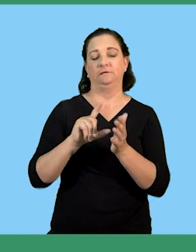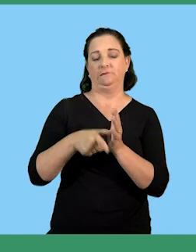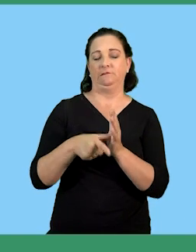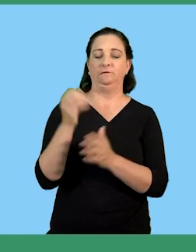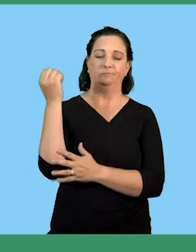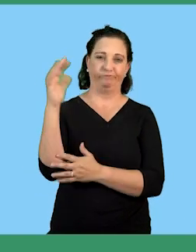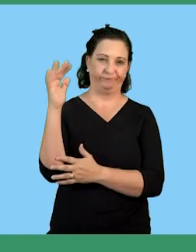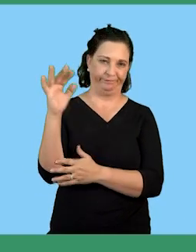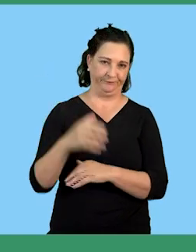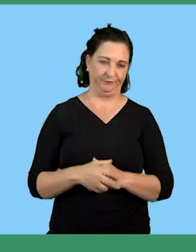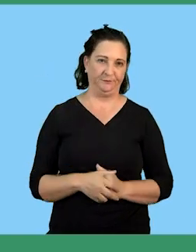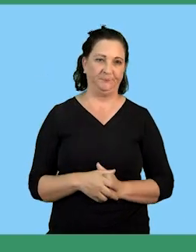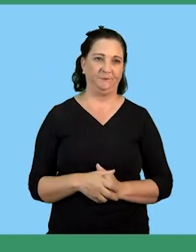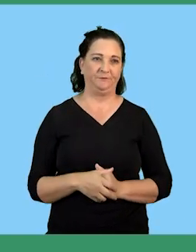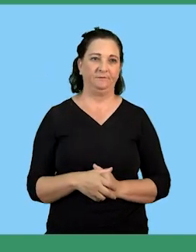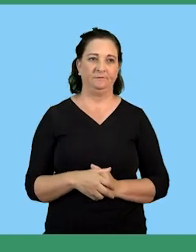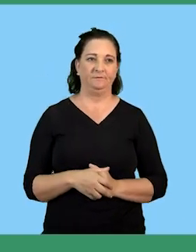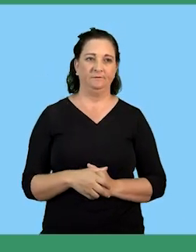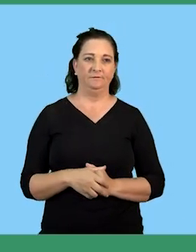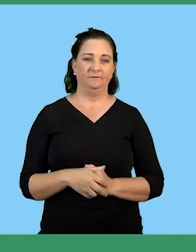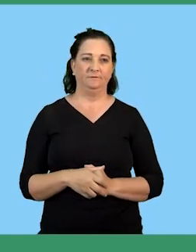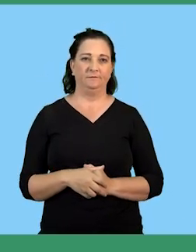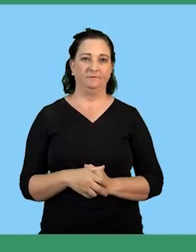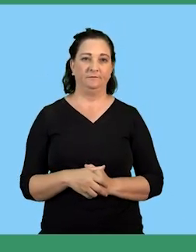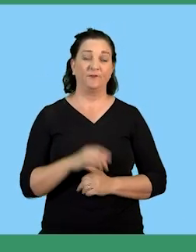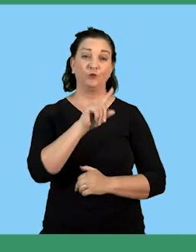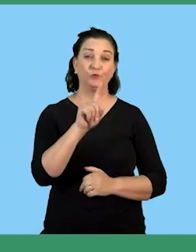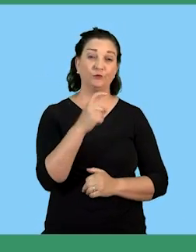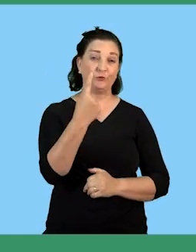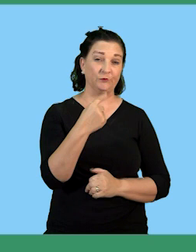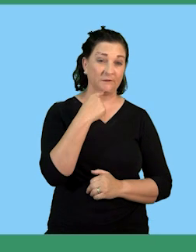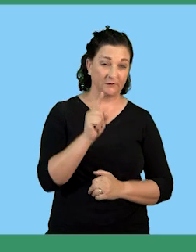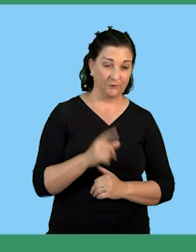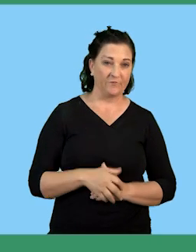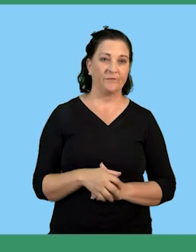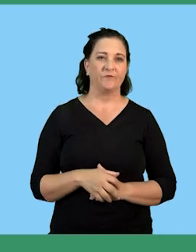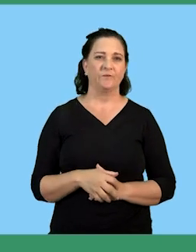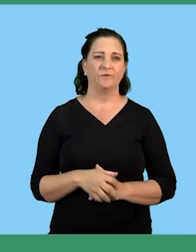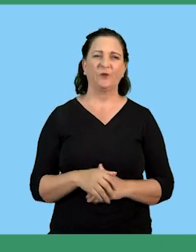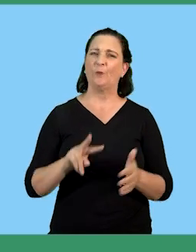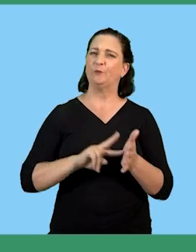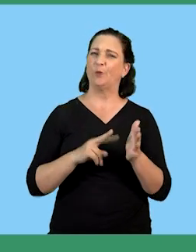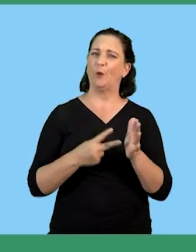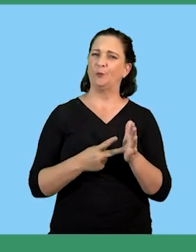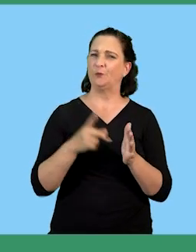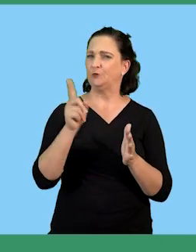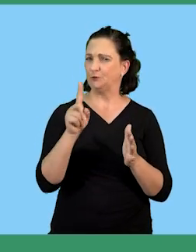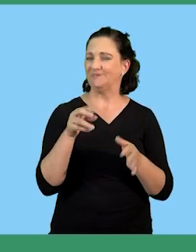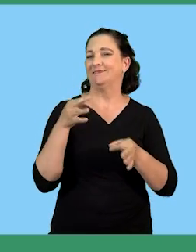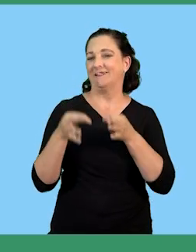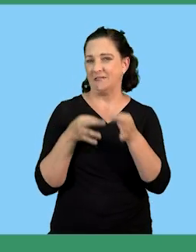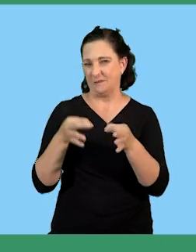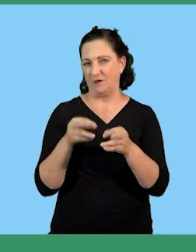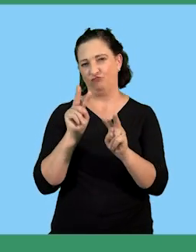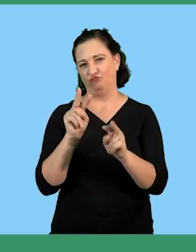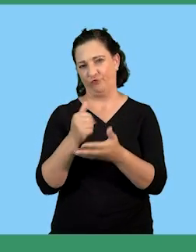a presentation. So the first question says, explain the purpose of the following visual